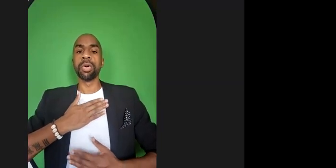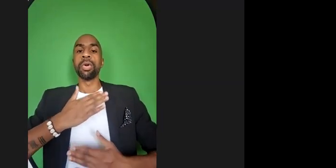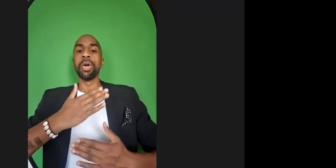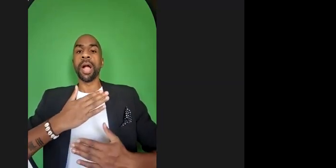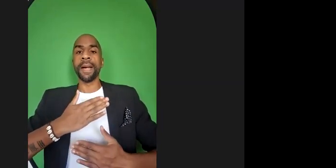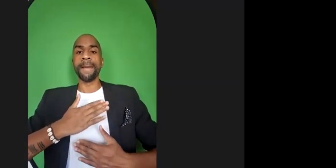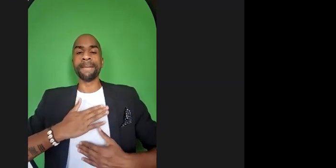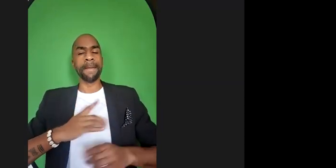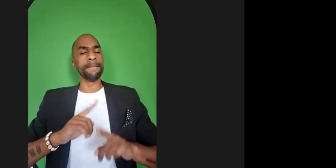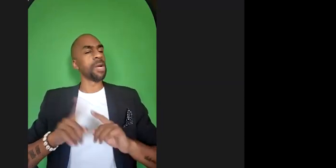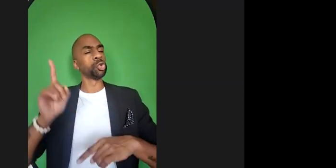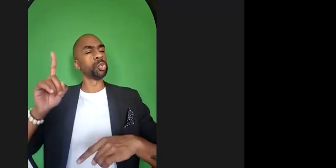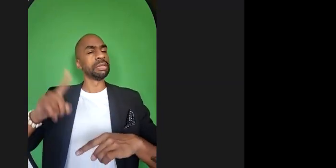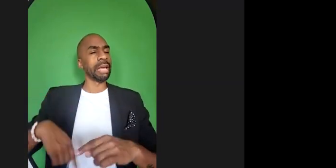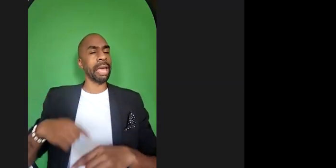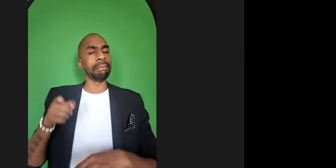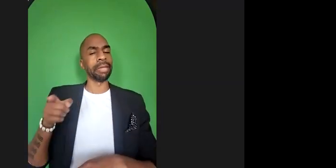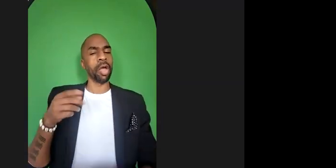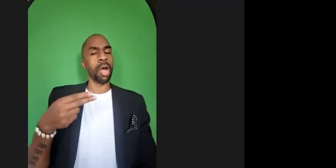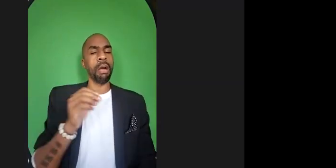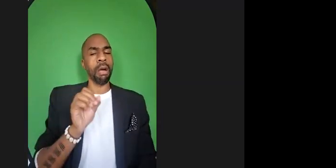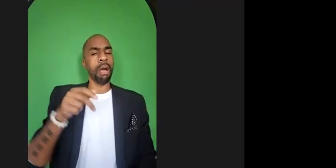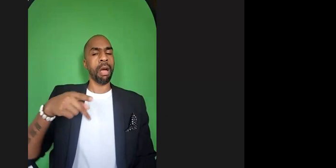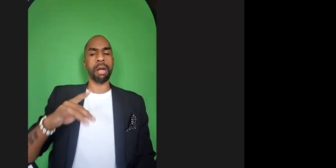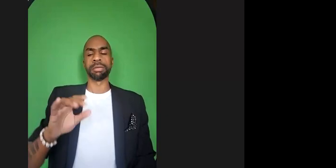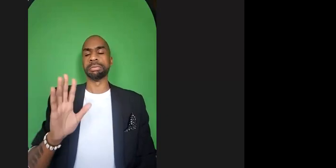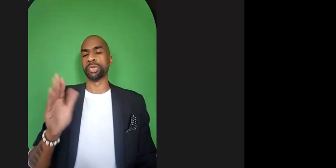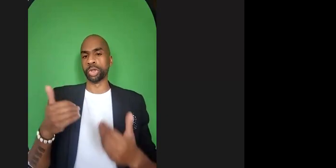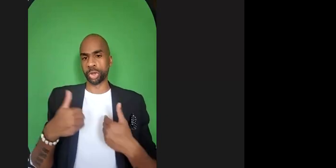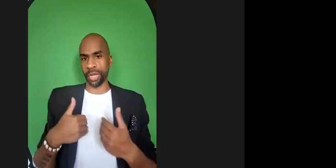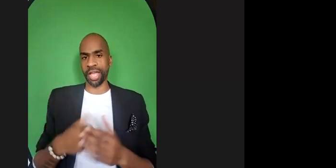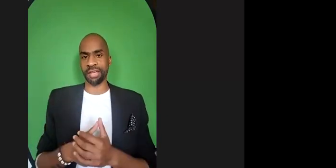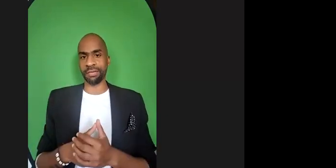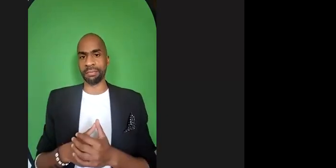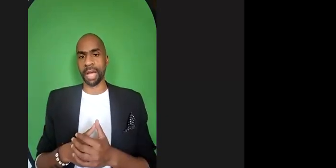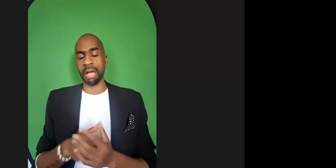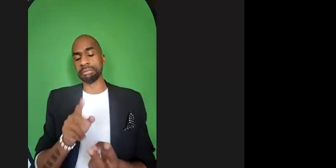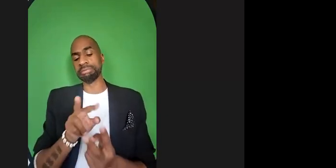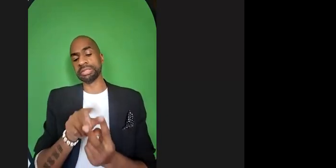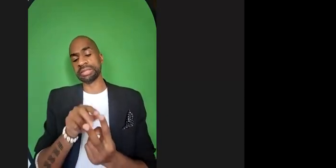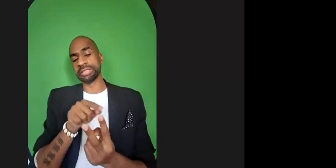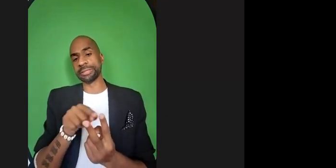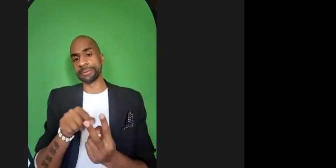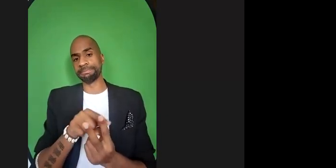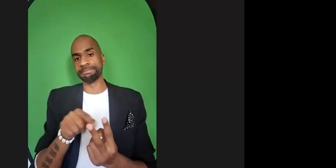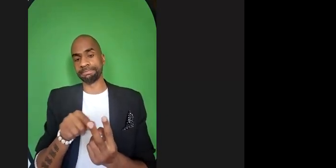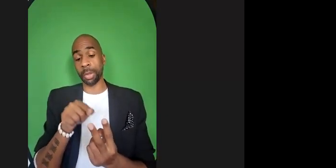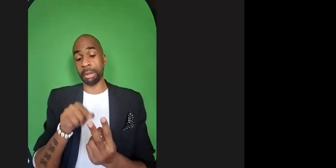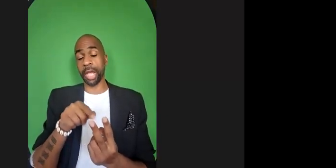care. But regardless of whether someone, you know, chooses hospice or not, we in palliative